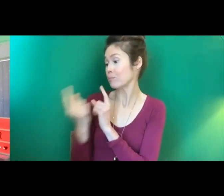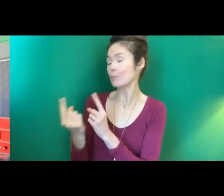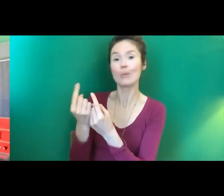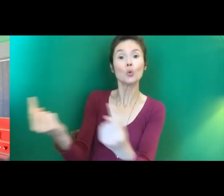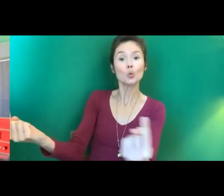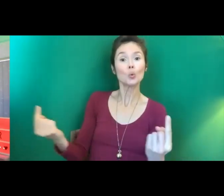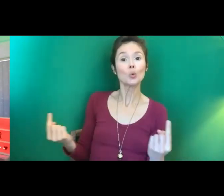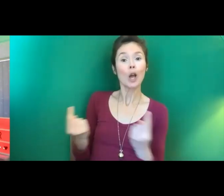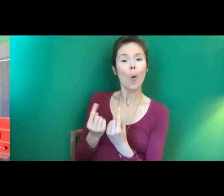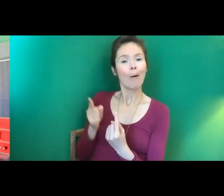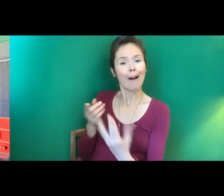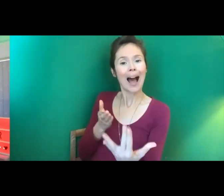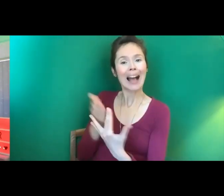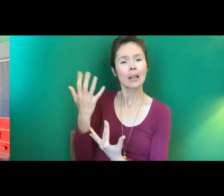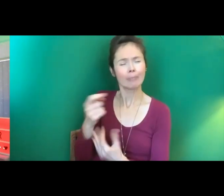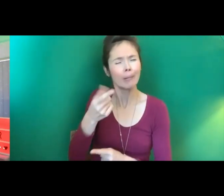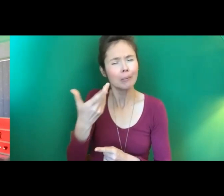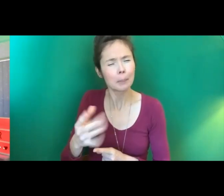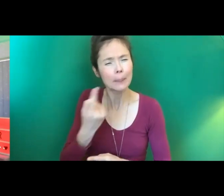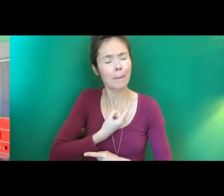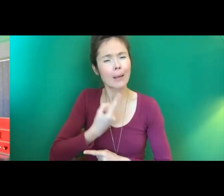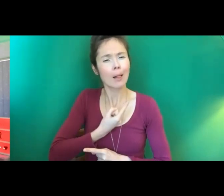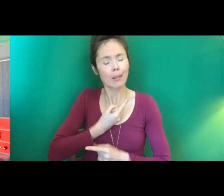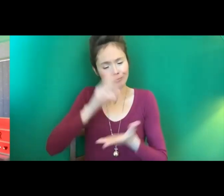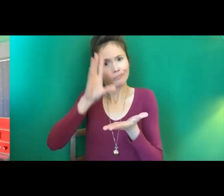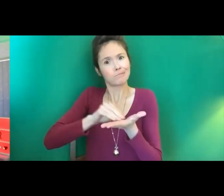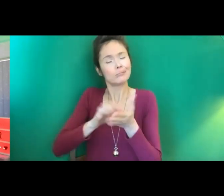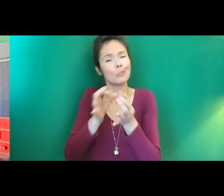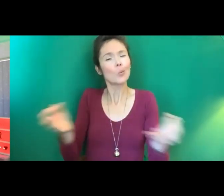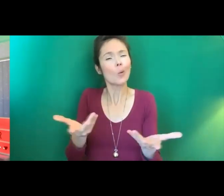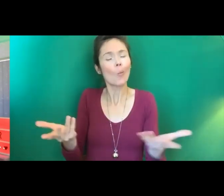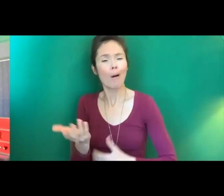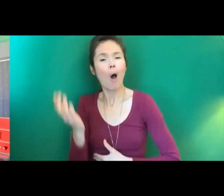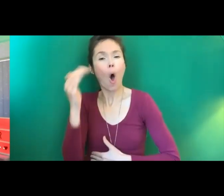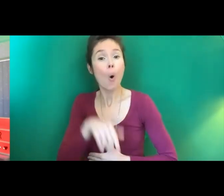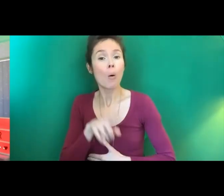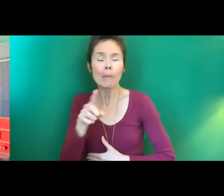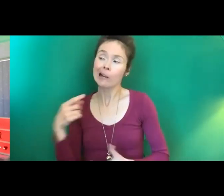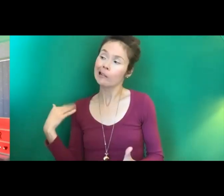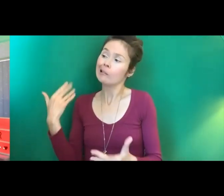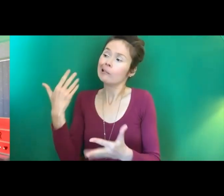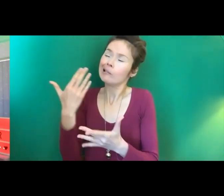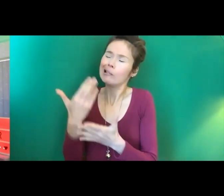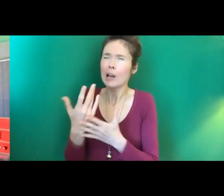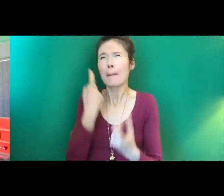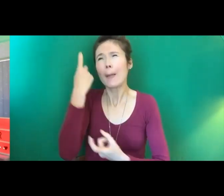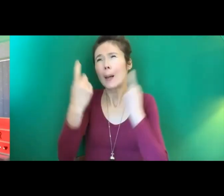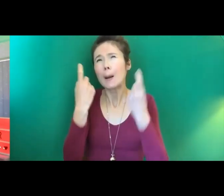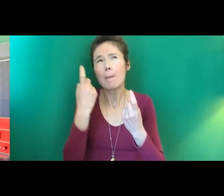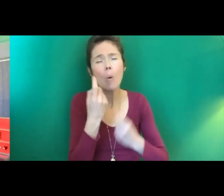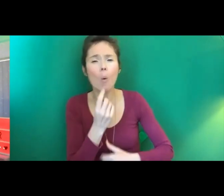lot of home recording, and one of the questions I put up during the lead up to this was, you know, has home recording, you